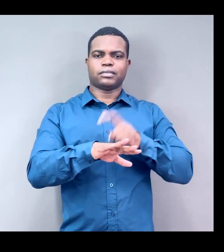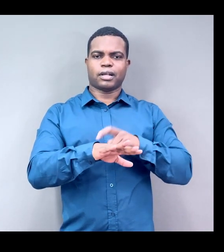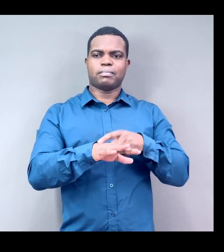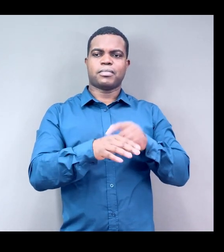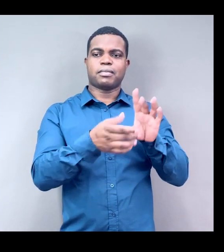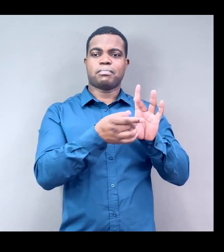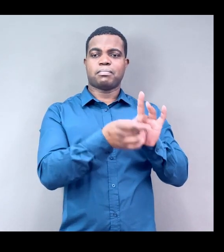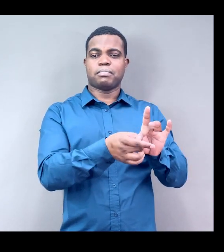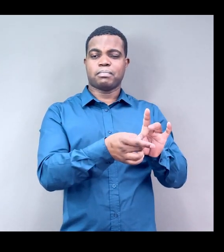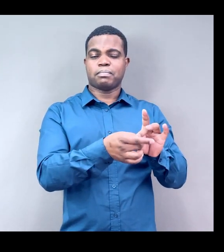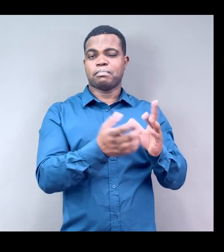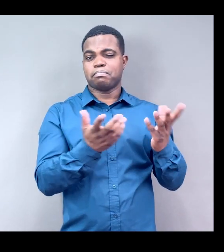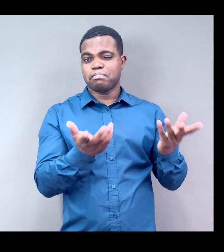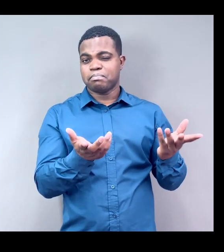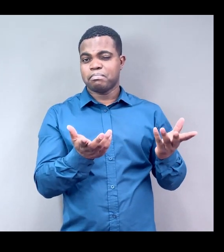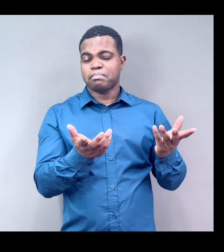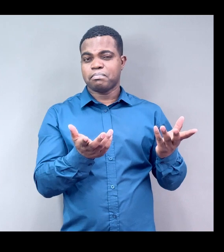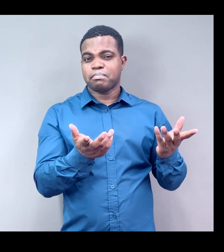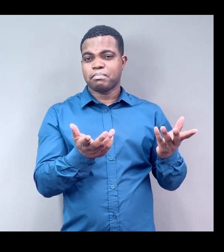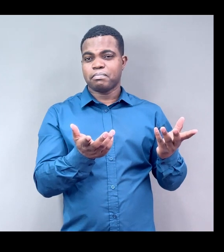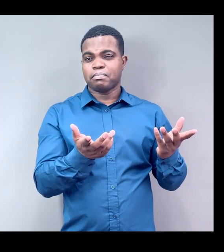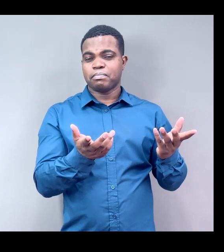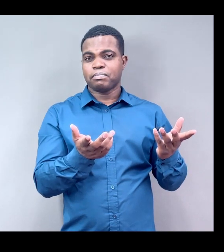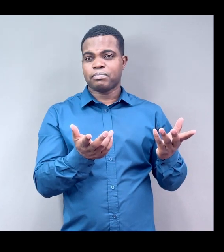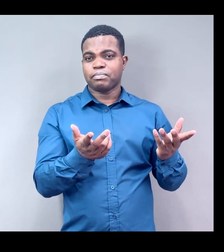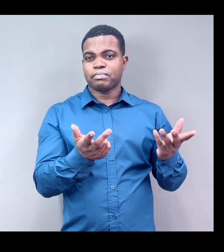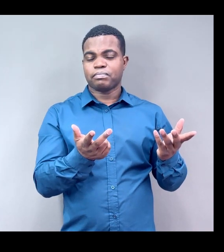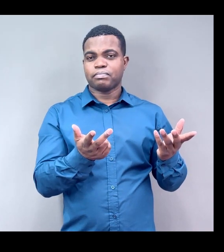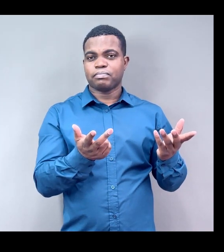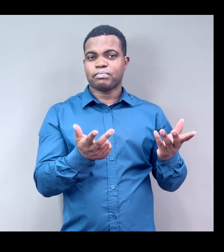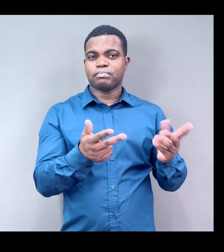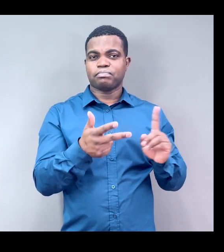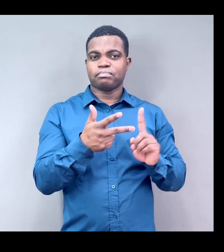objective have to be time bound.